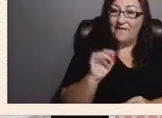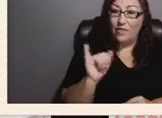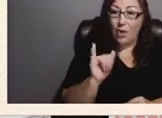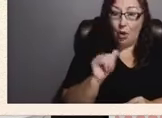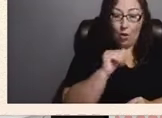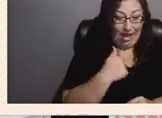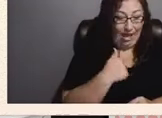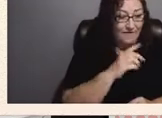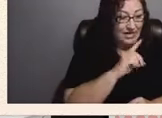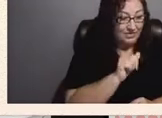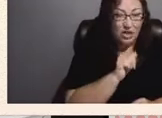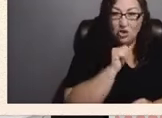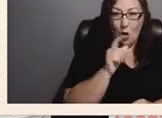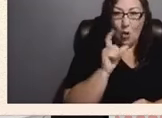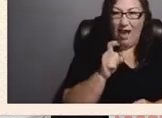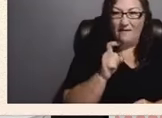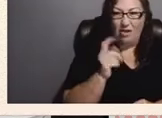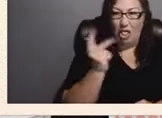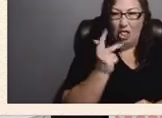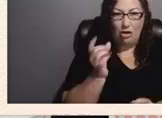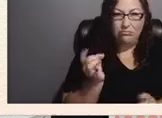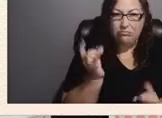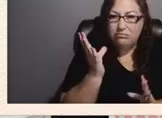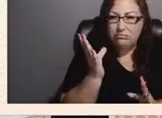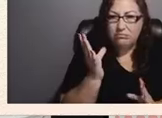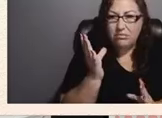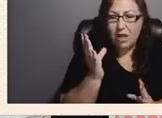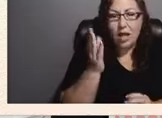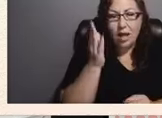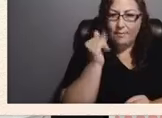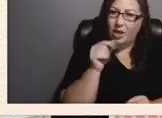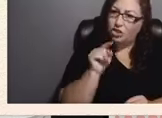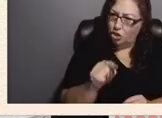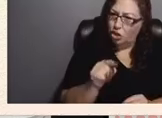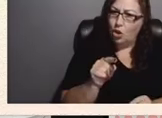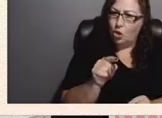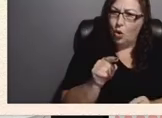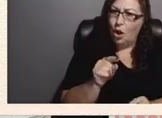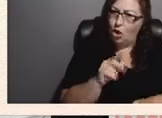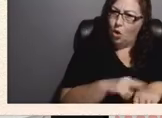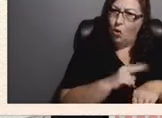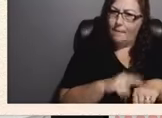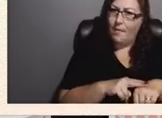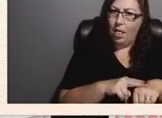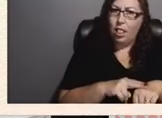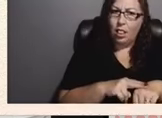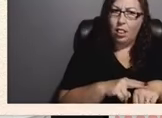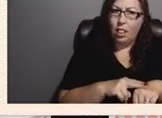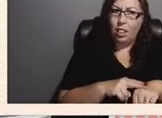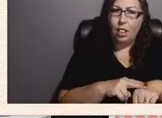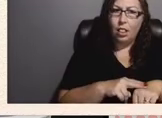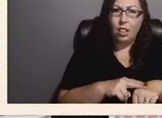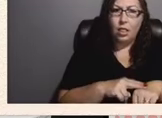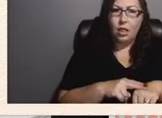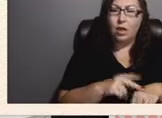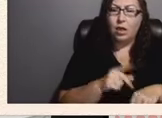like it. Because you are known, you are